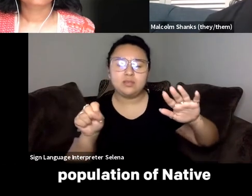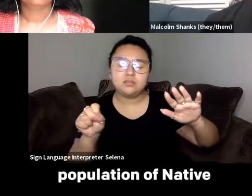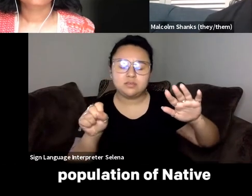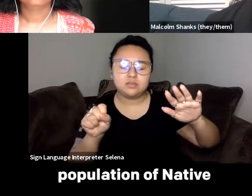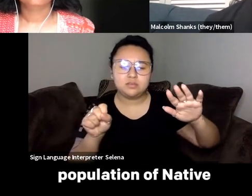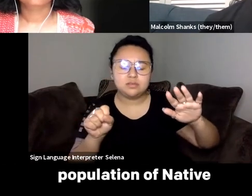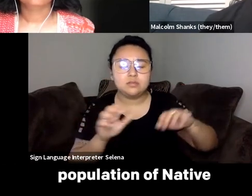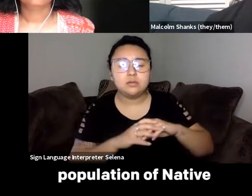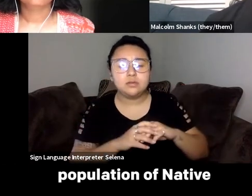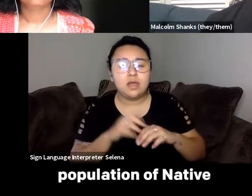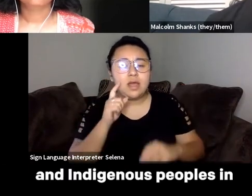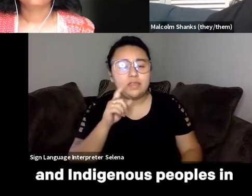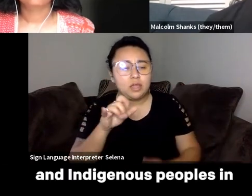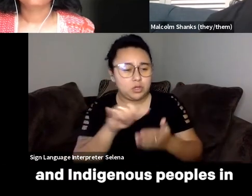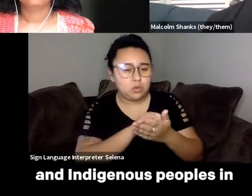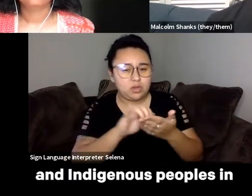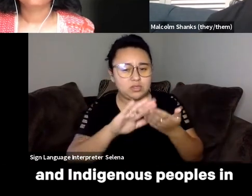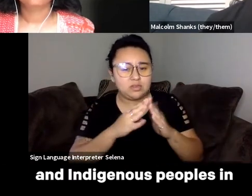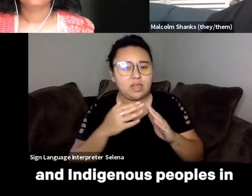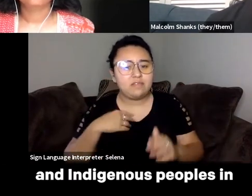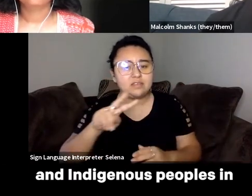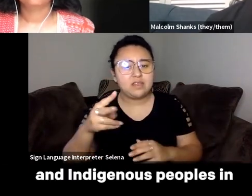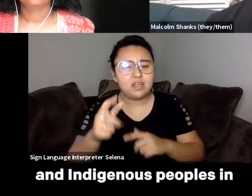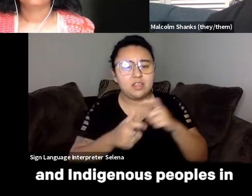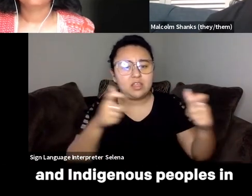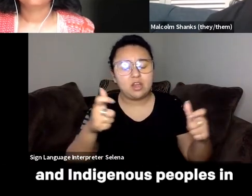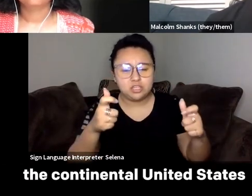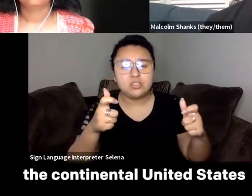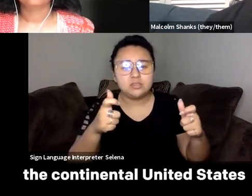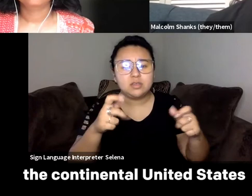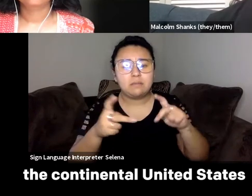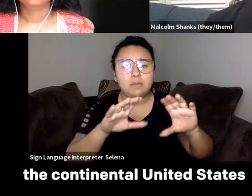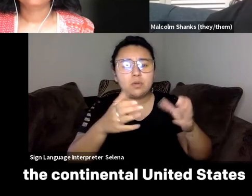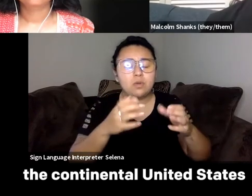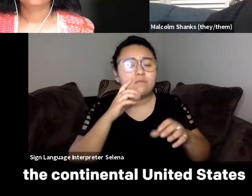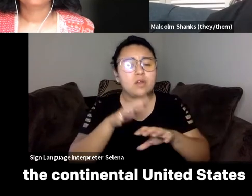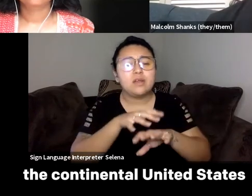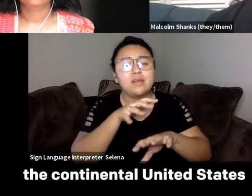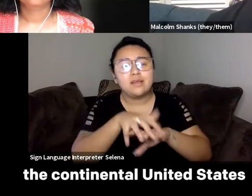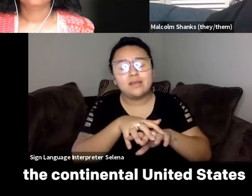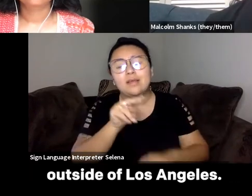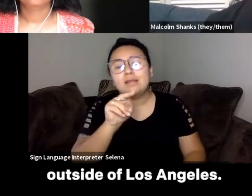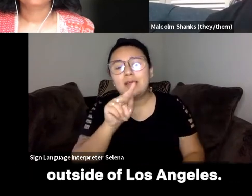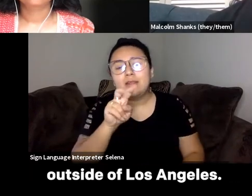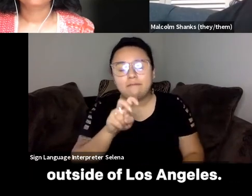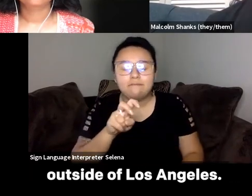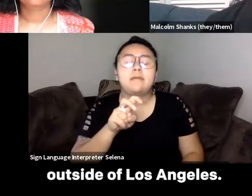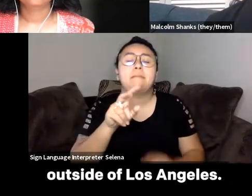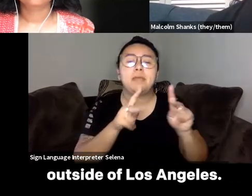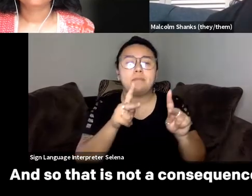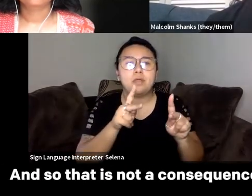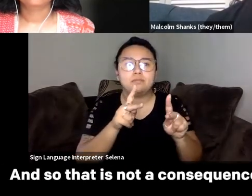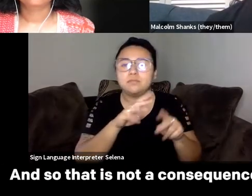believe, the second largest population of Native and Indigenous peoples in the continental United